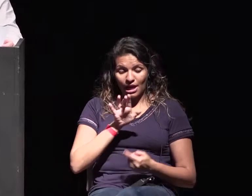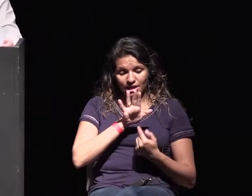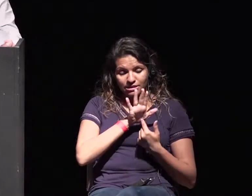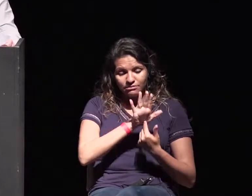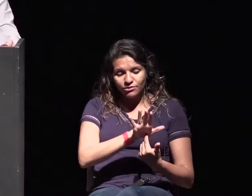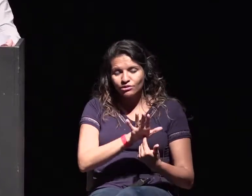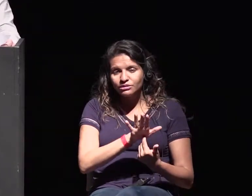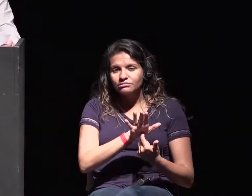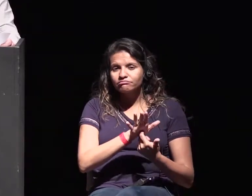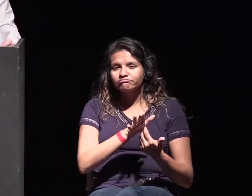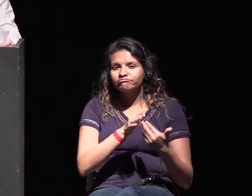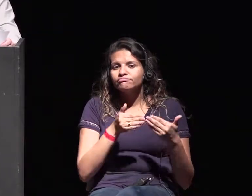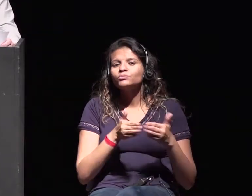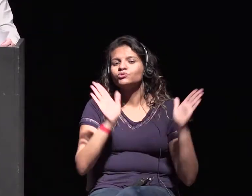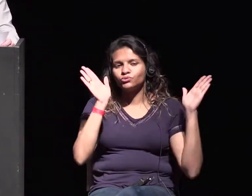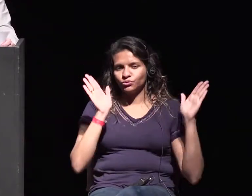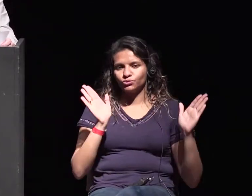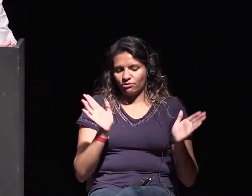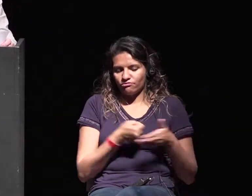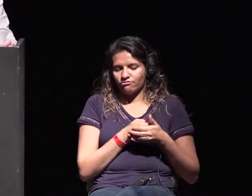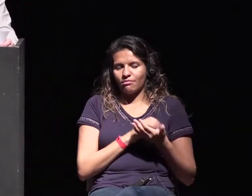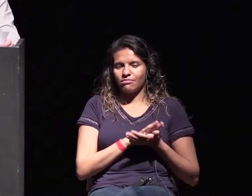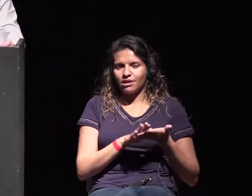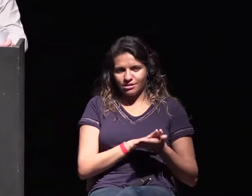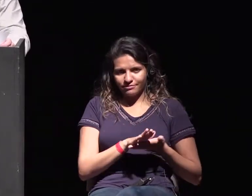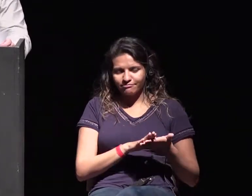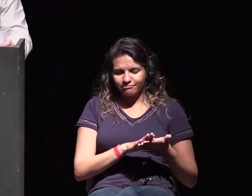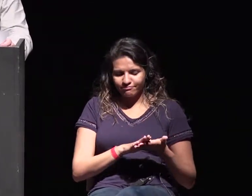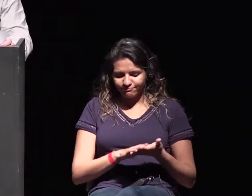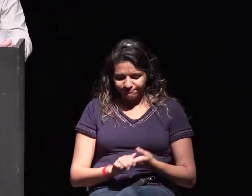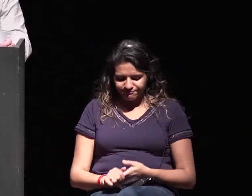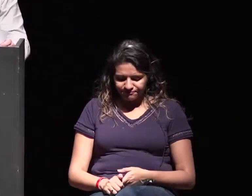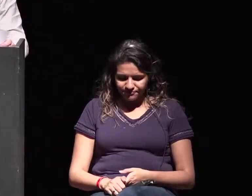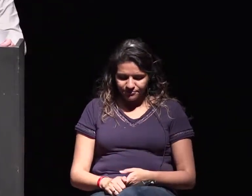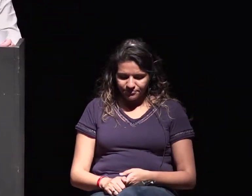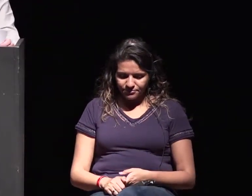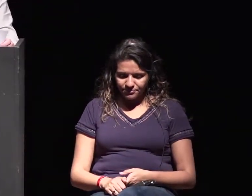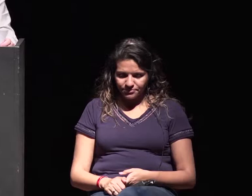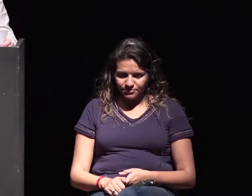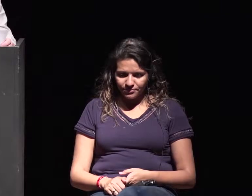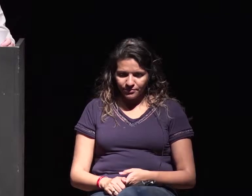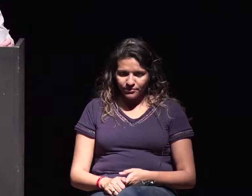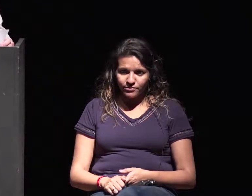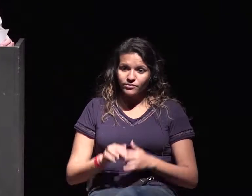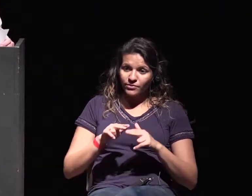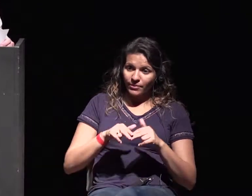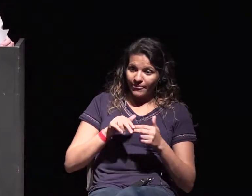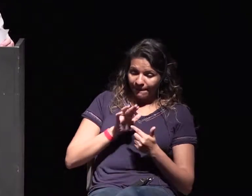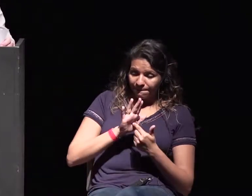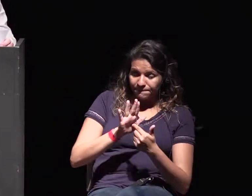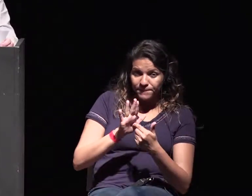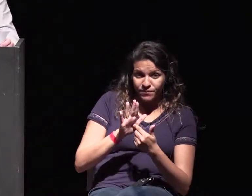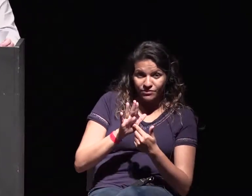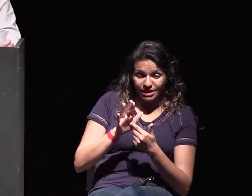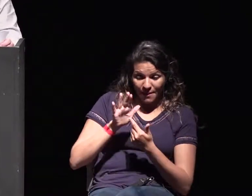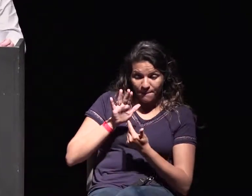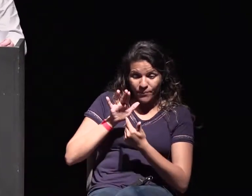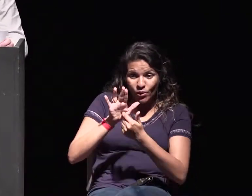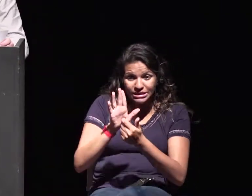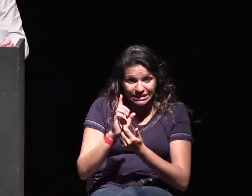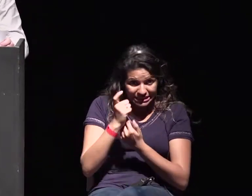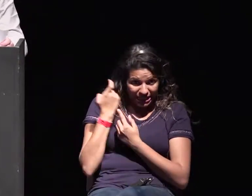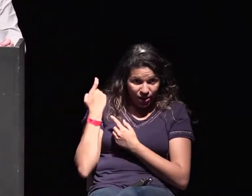inhibitions. The exhibition of an exposition is to exhibit a position as a suite of past, present,